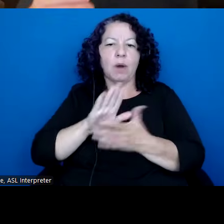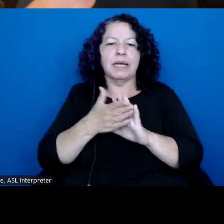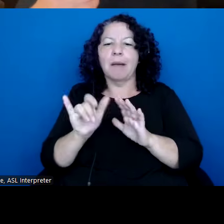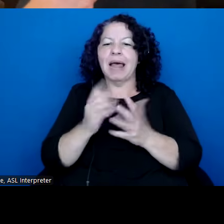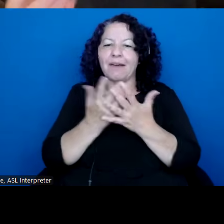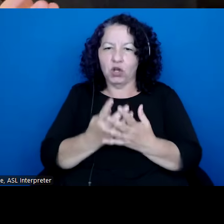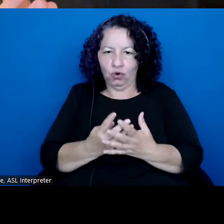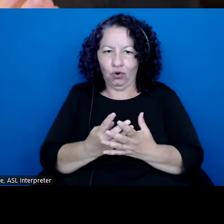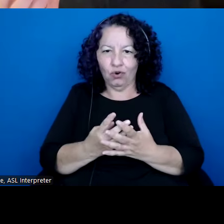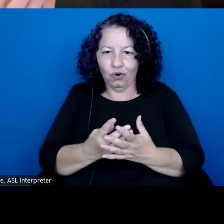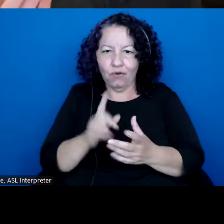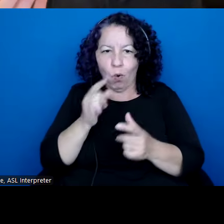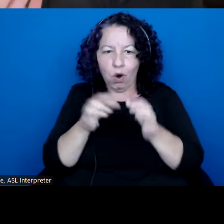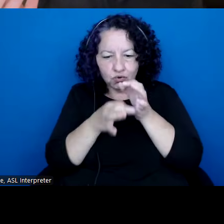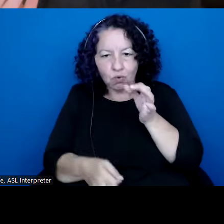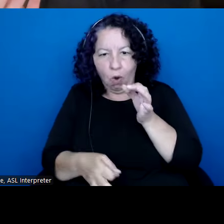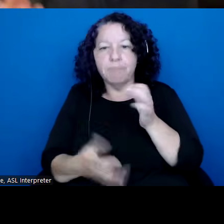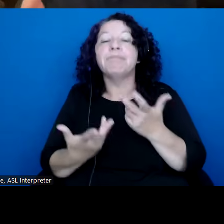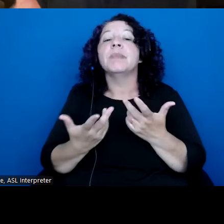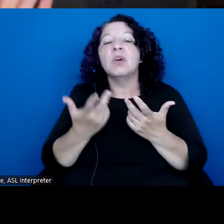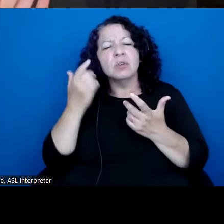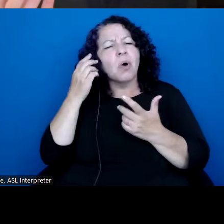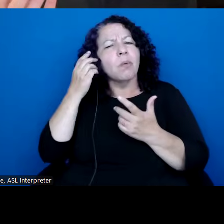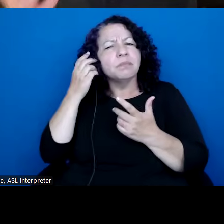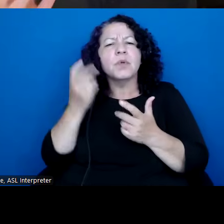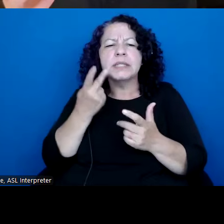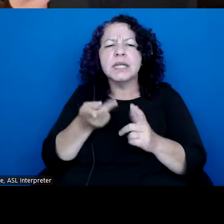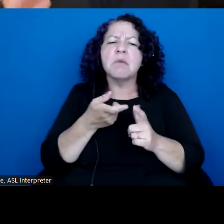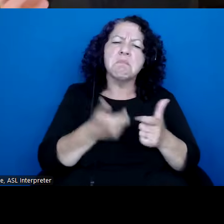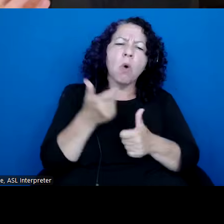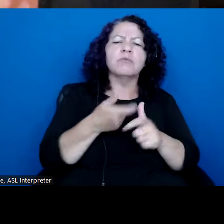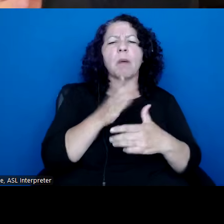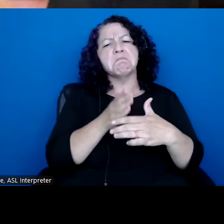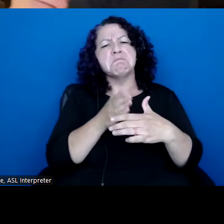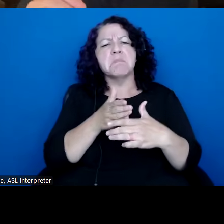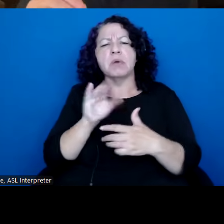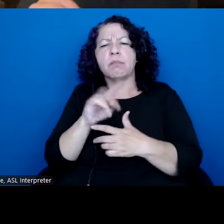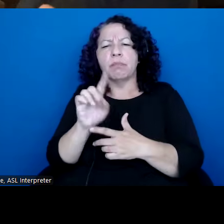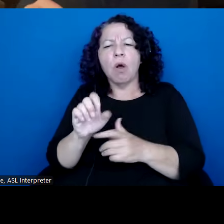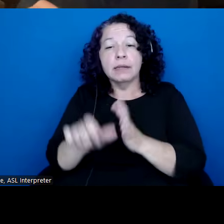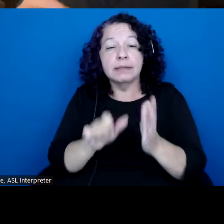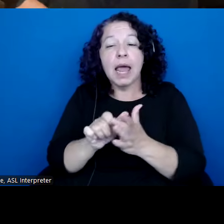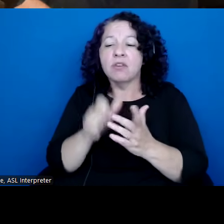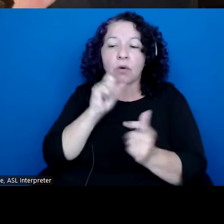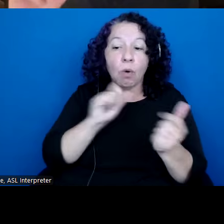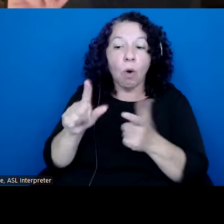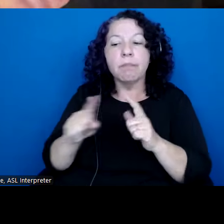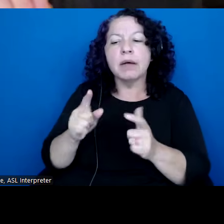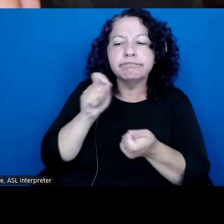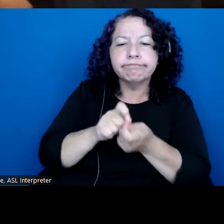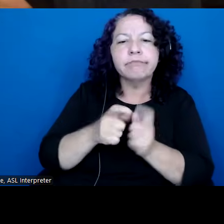of these, mostly from the Middle Bronze Age, and especially, not all of them, but especially coming from burials where they are found a